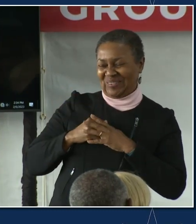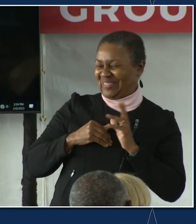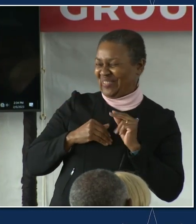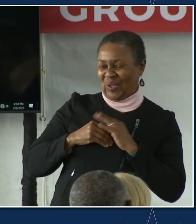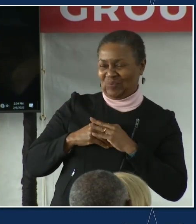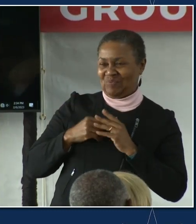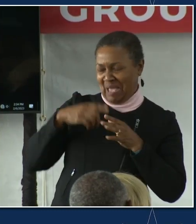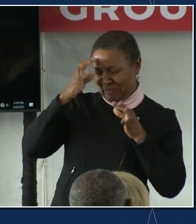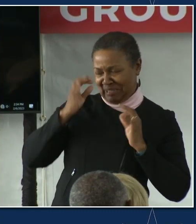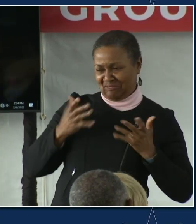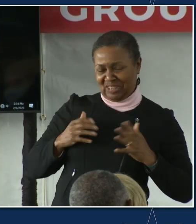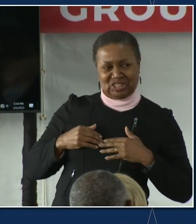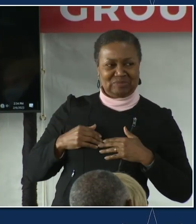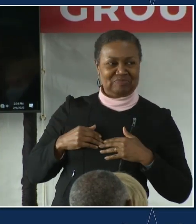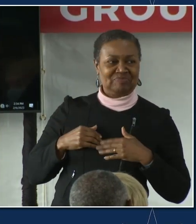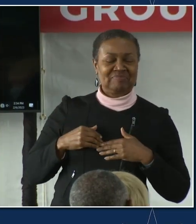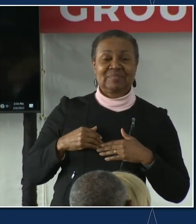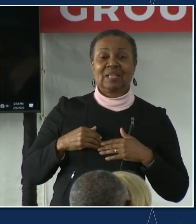I've made up my mind.